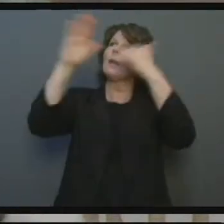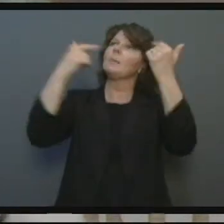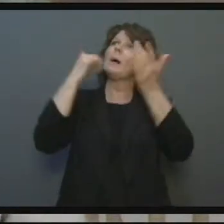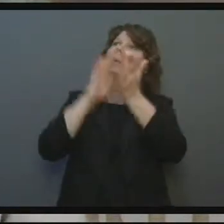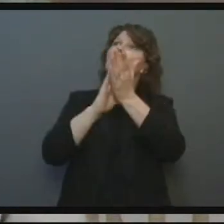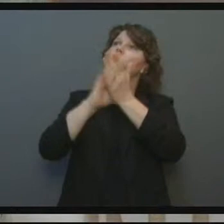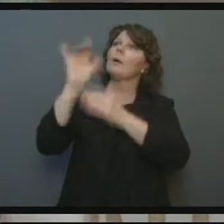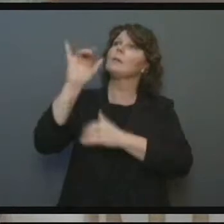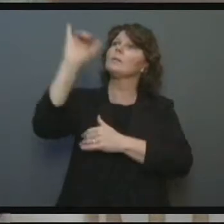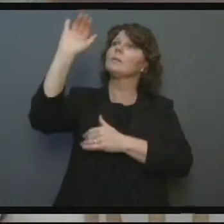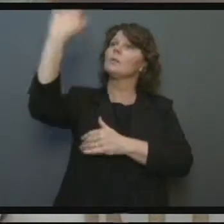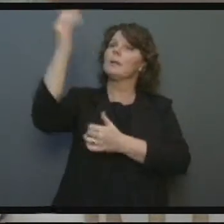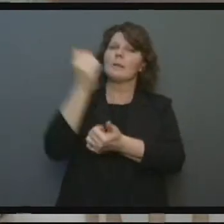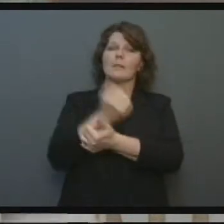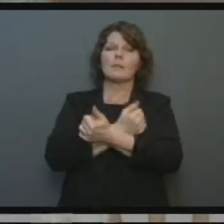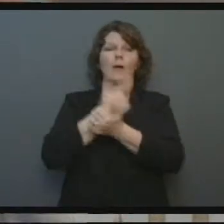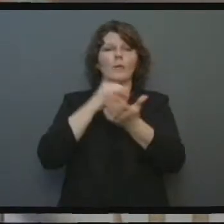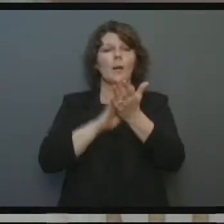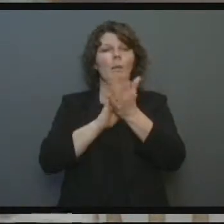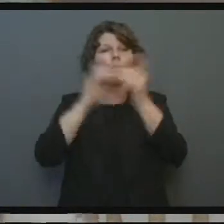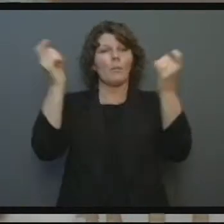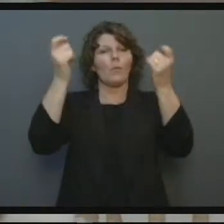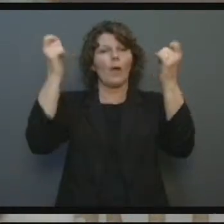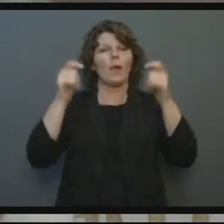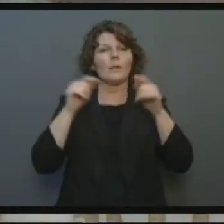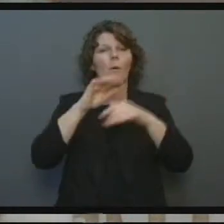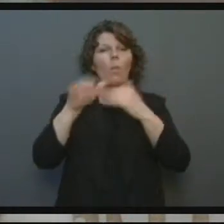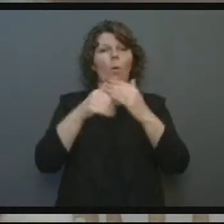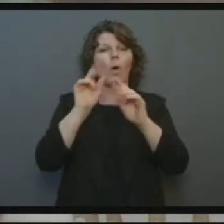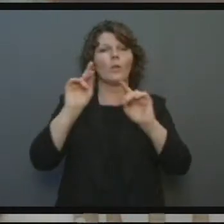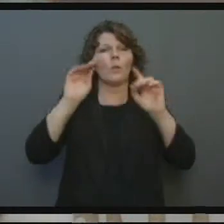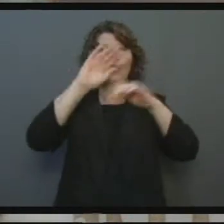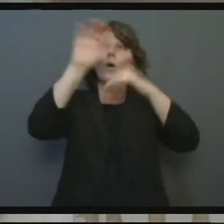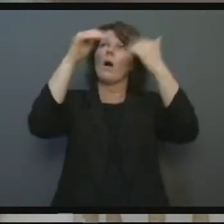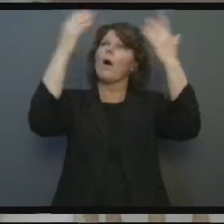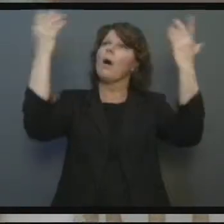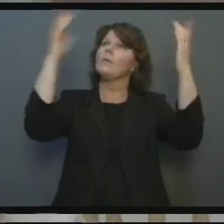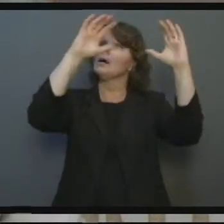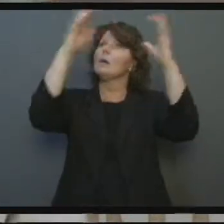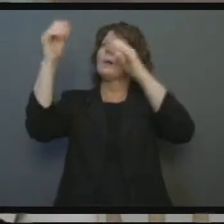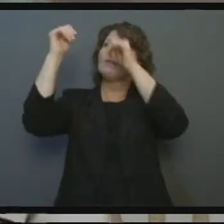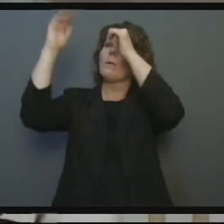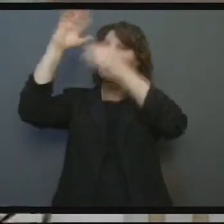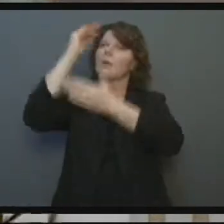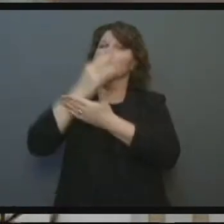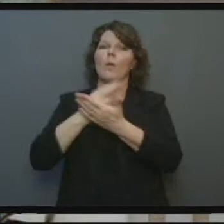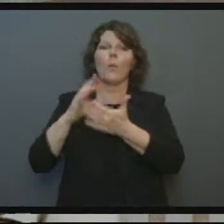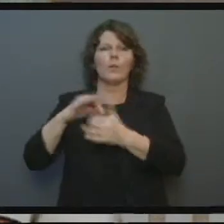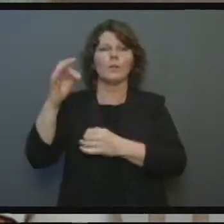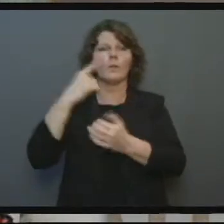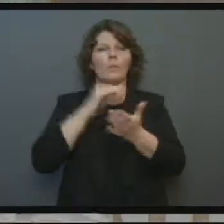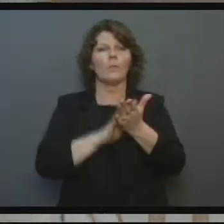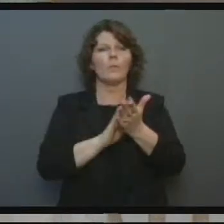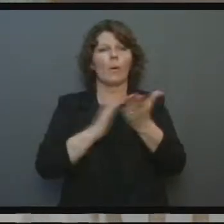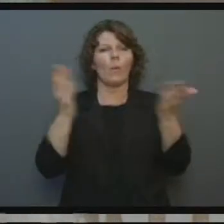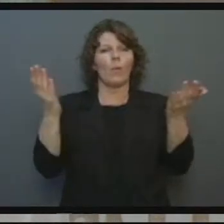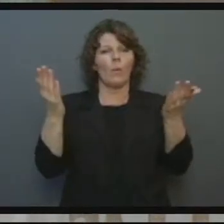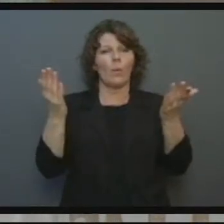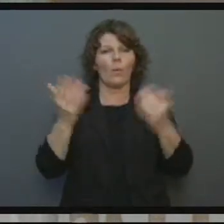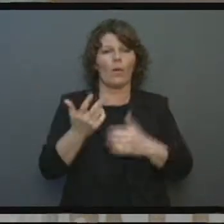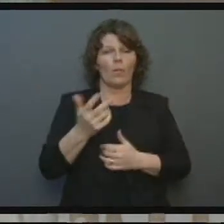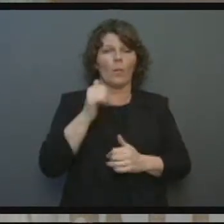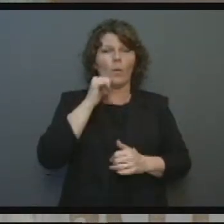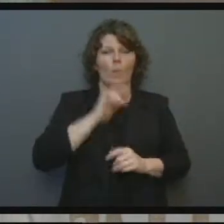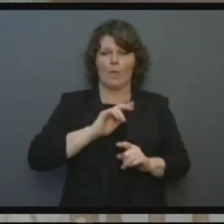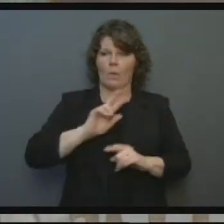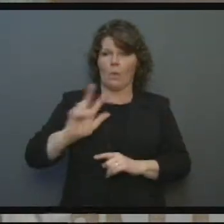eternal as his love, alleluia. Praise him, all you heavenly hosts, alleluia. Father, Son, and Holy Ghost, alleluia. Then they go home and have to